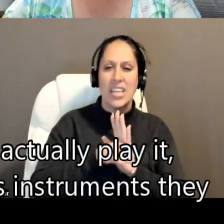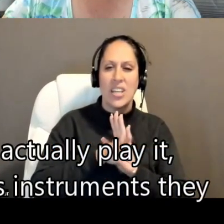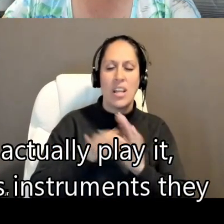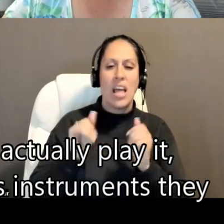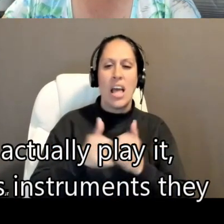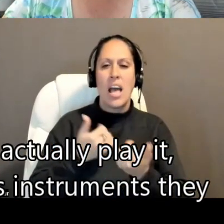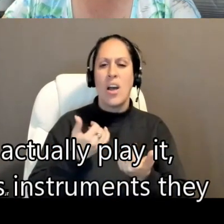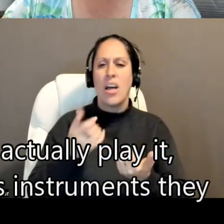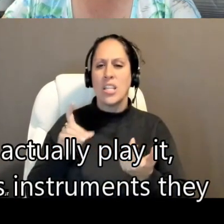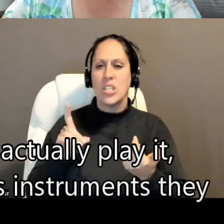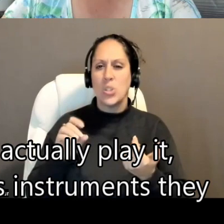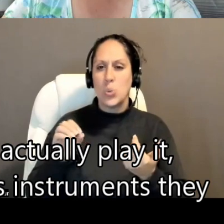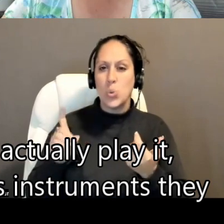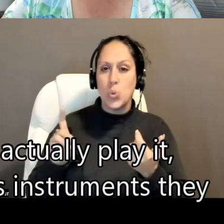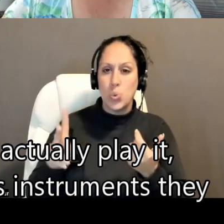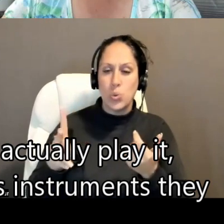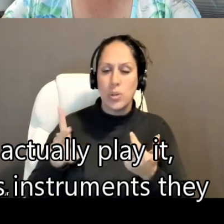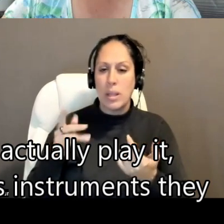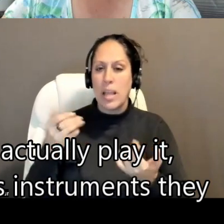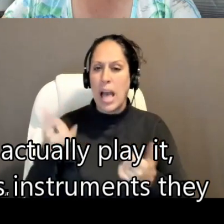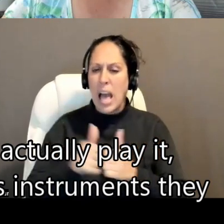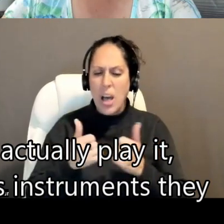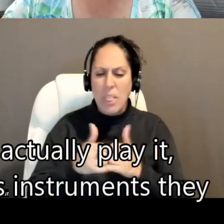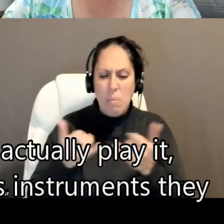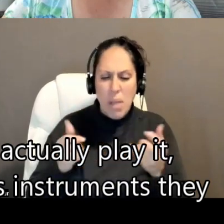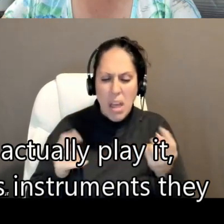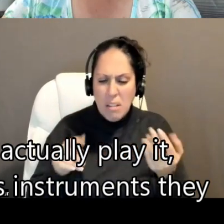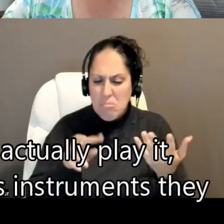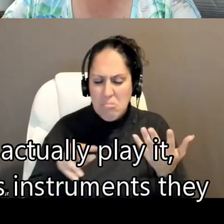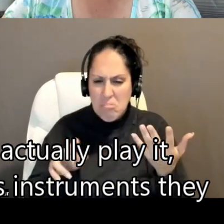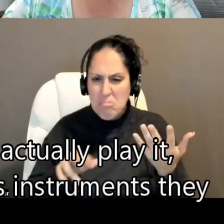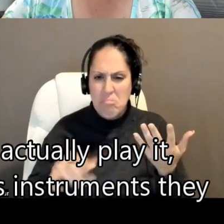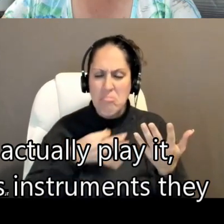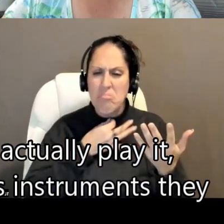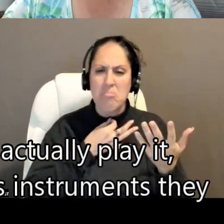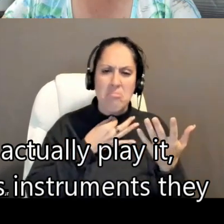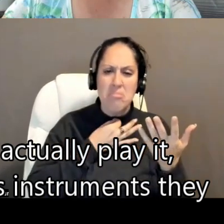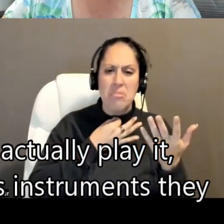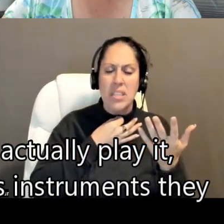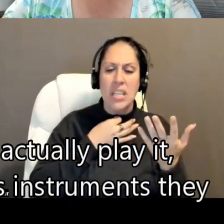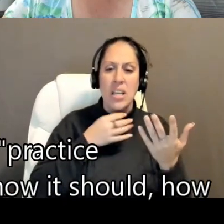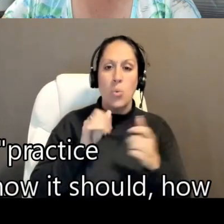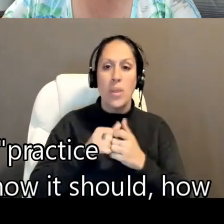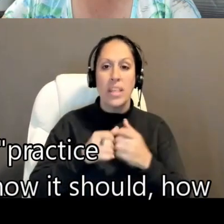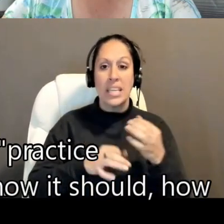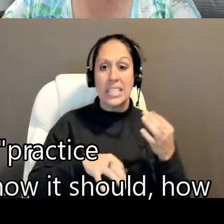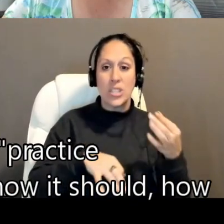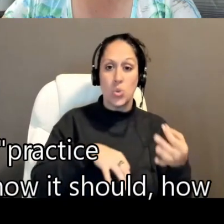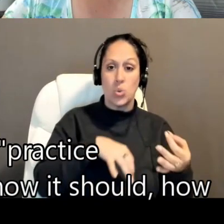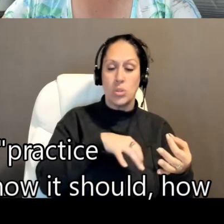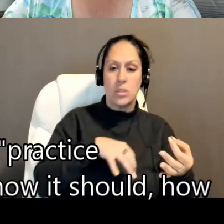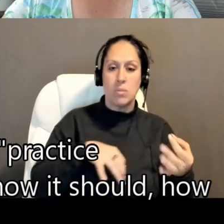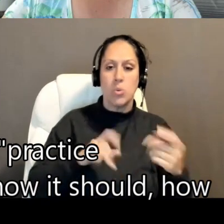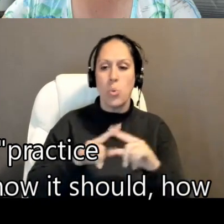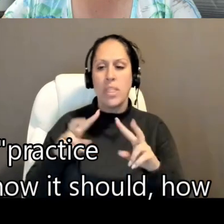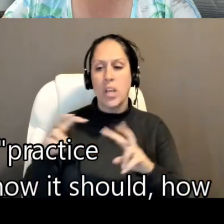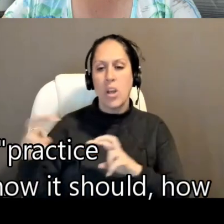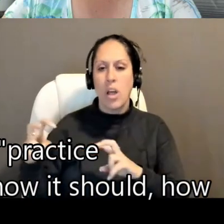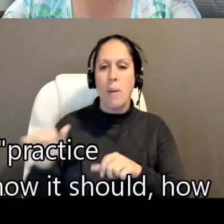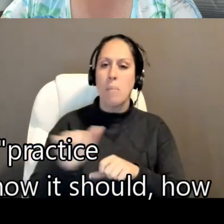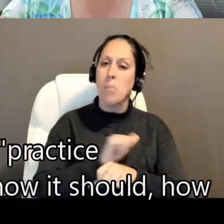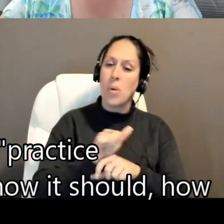actual duduk, how they actually play it, and how, because as instruments they all have what we call the